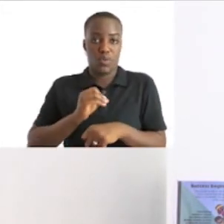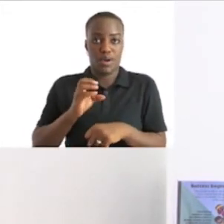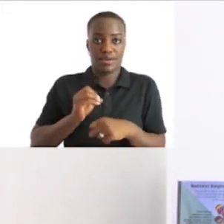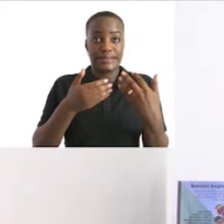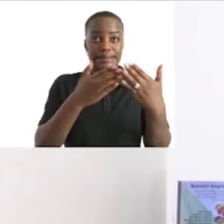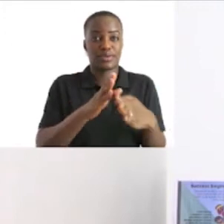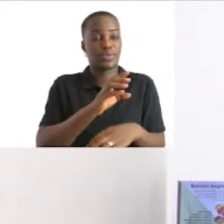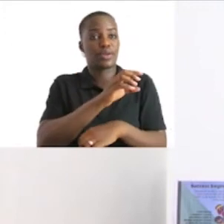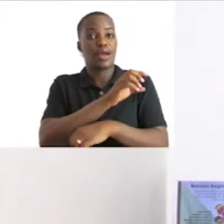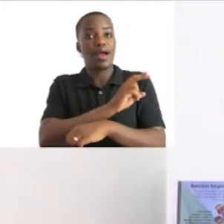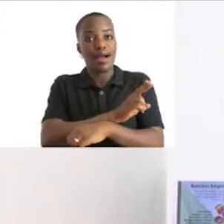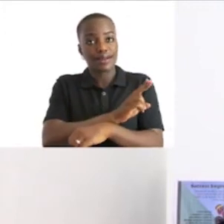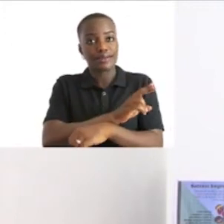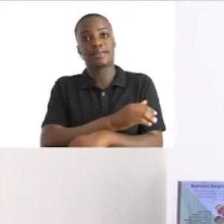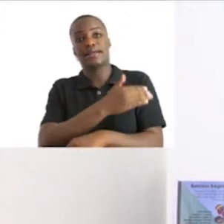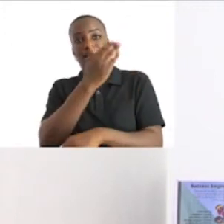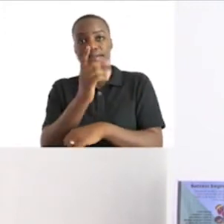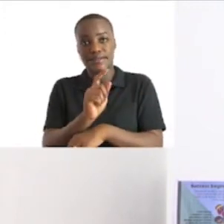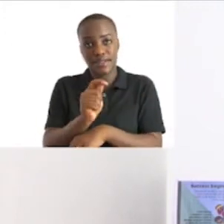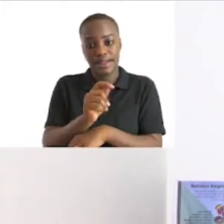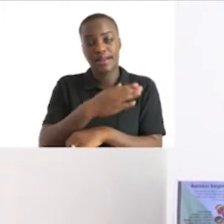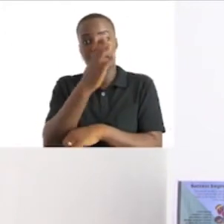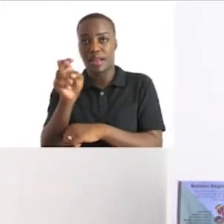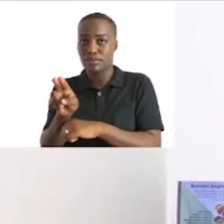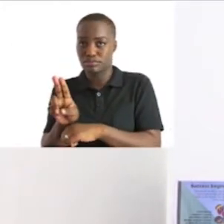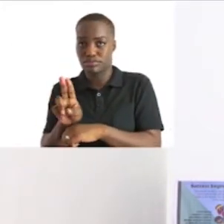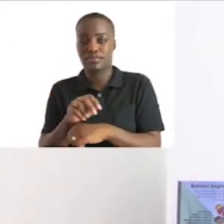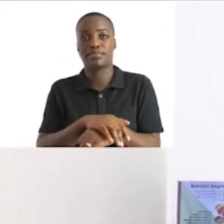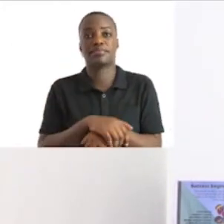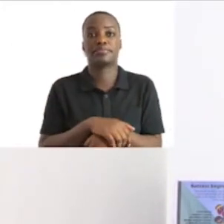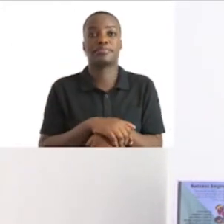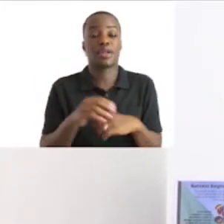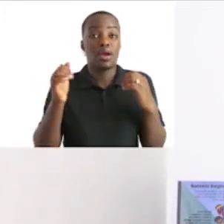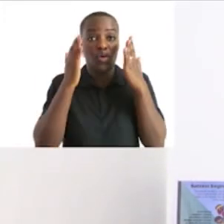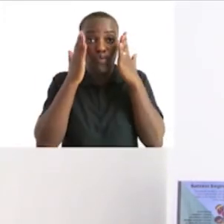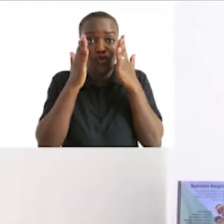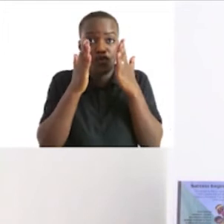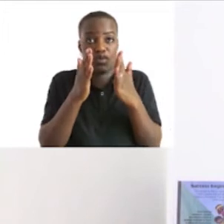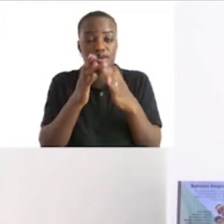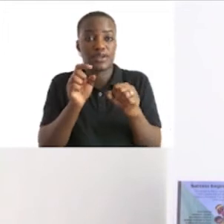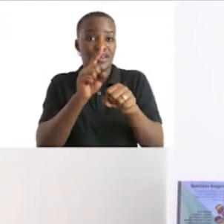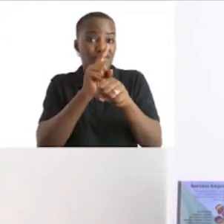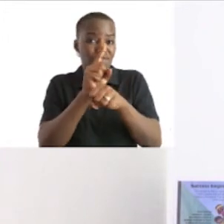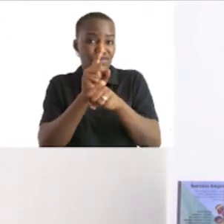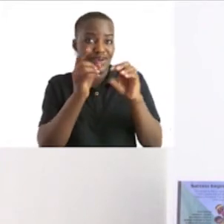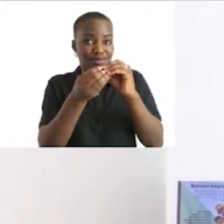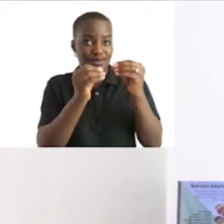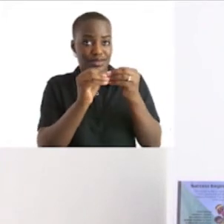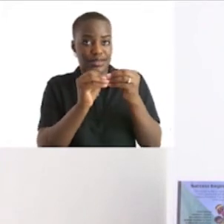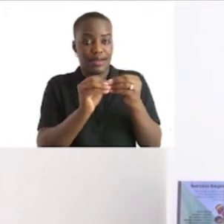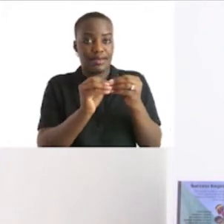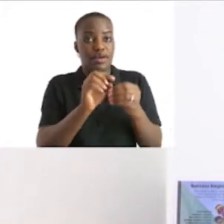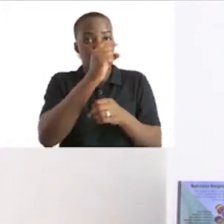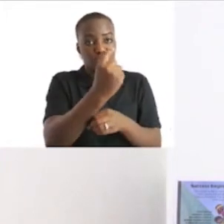then tens, then ones. So we are only going to concentrate on the first digit of